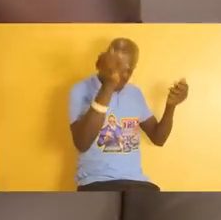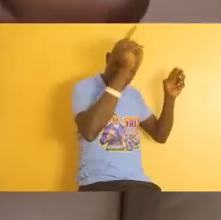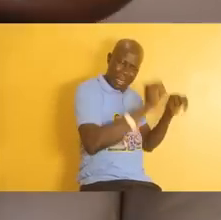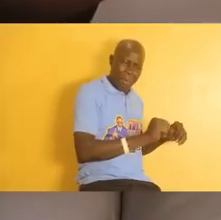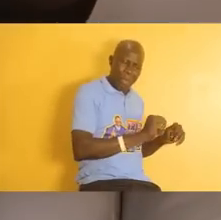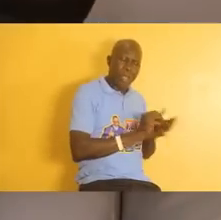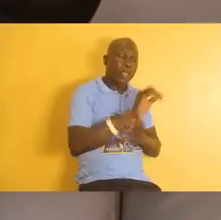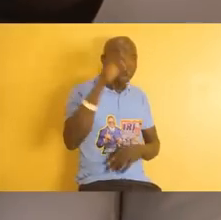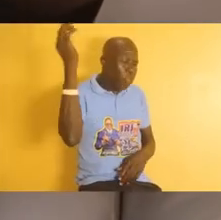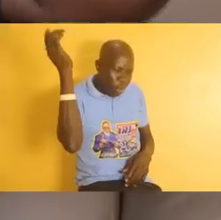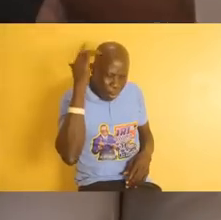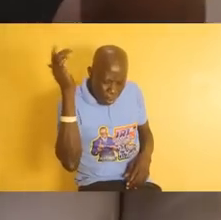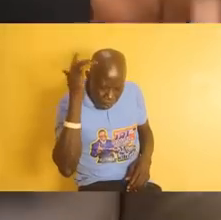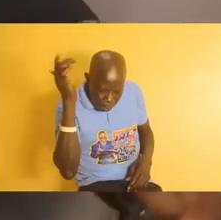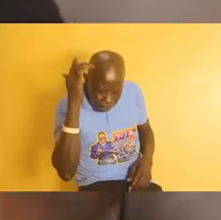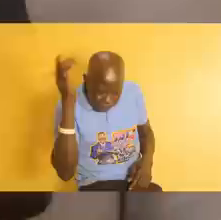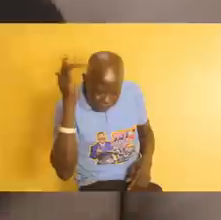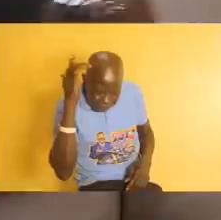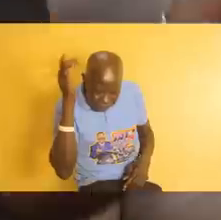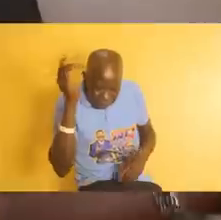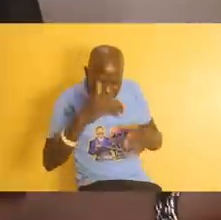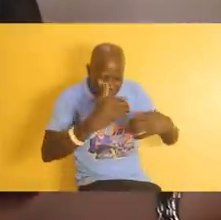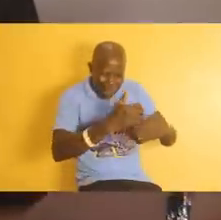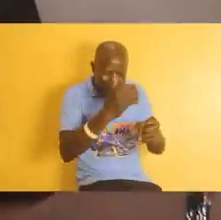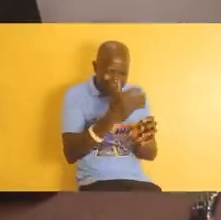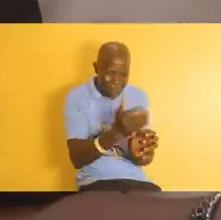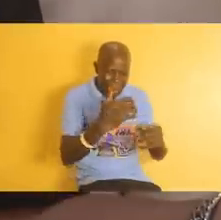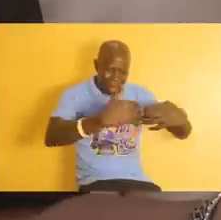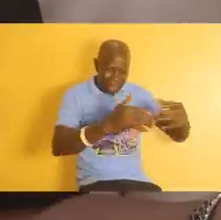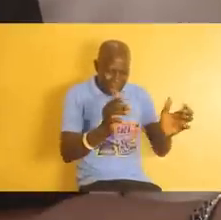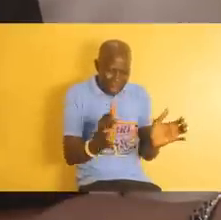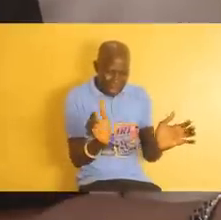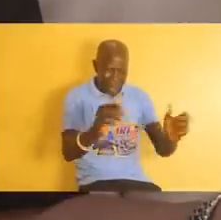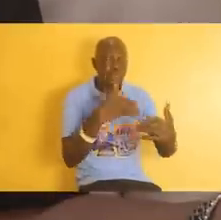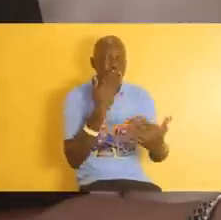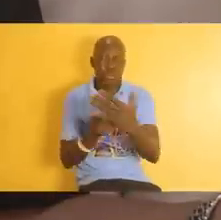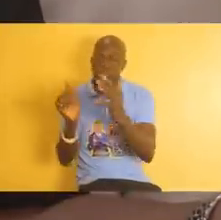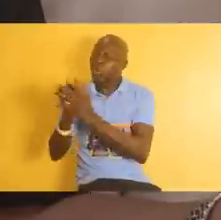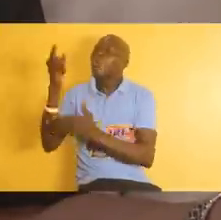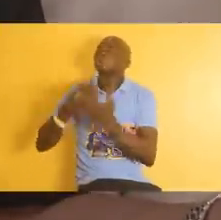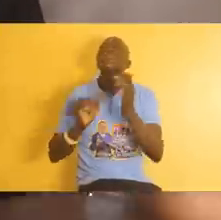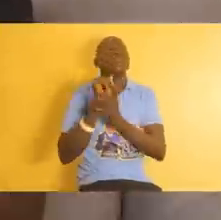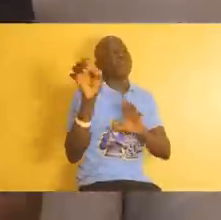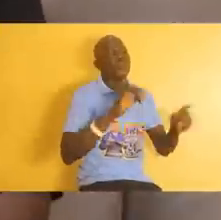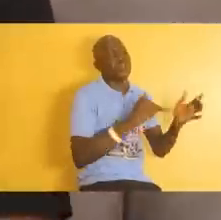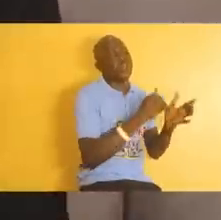demoted? That your brain that gathers something good, riches, why is